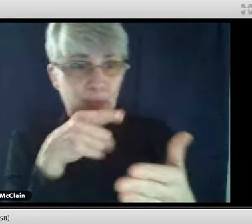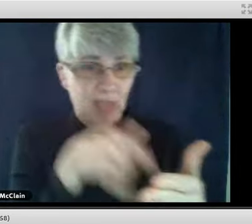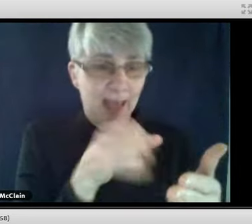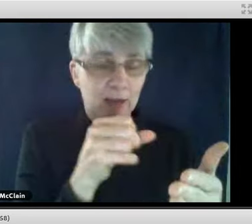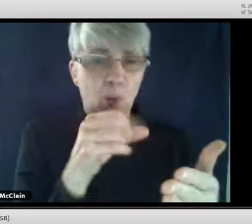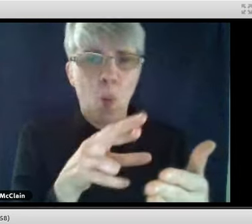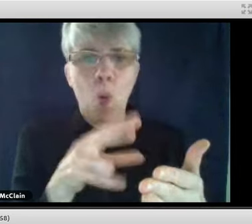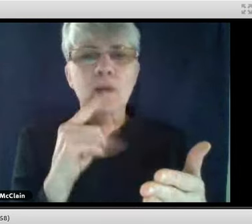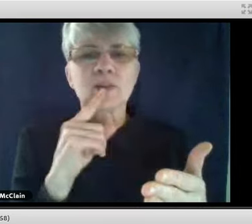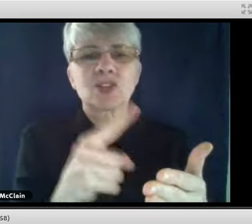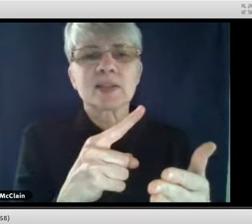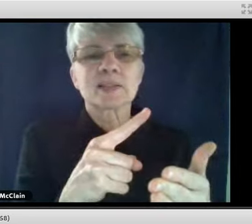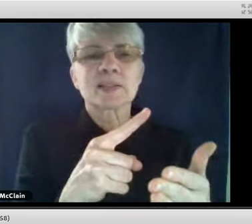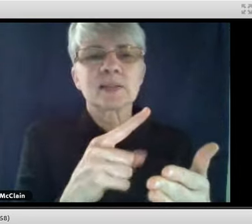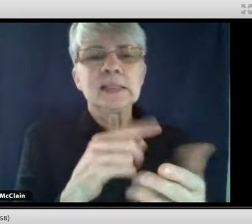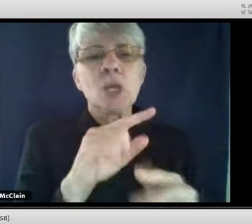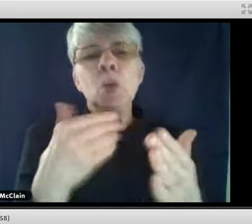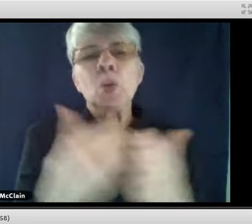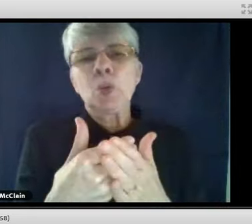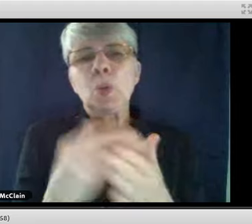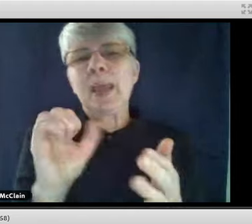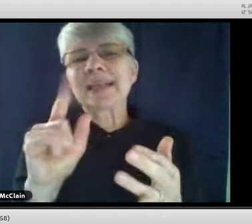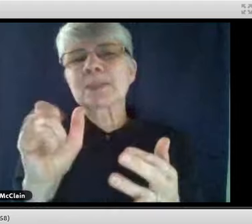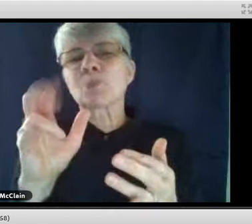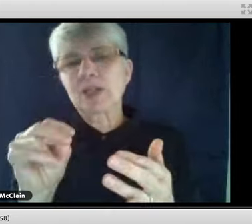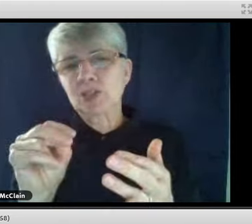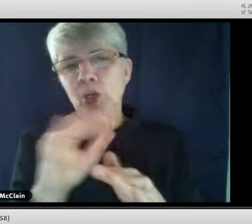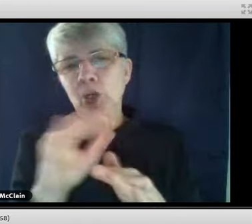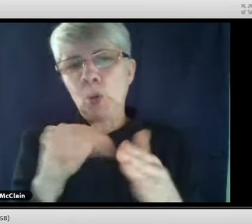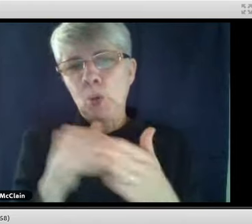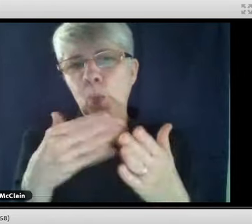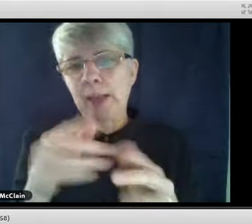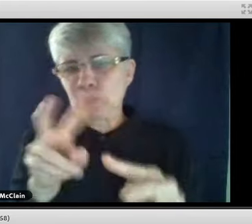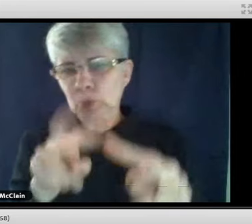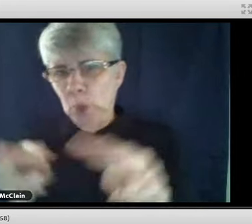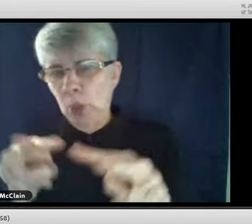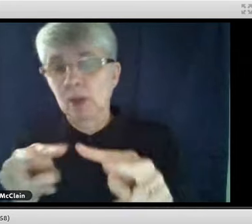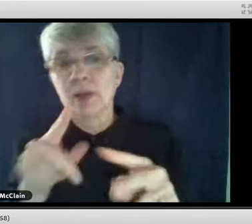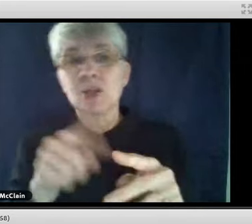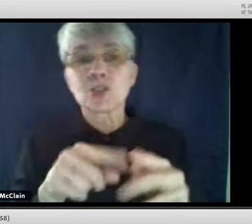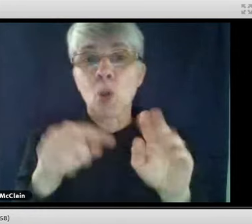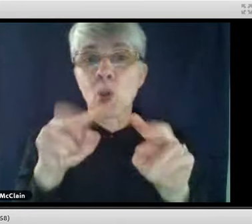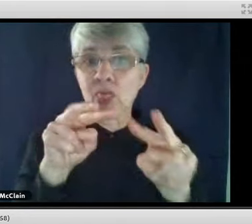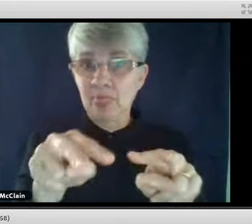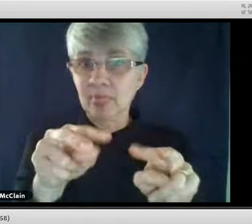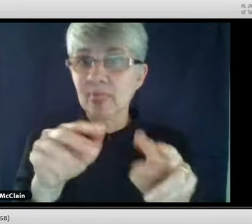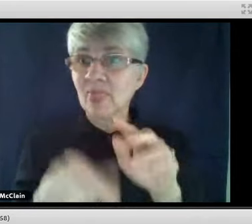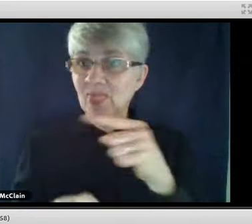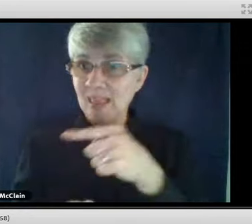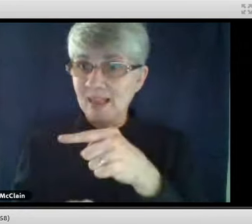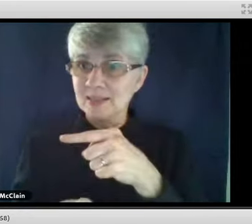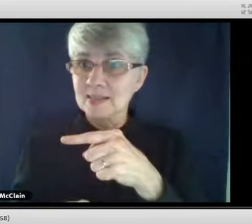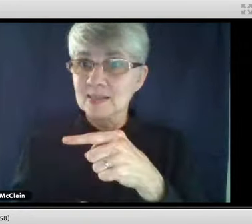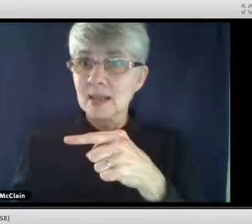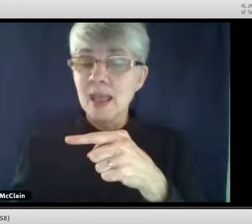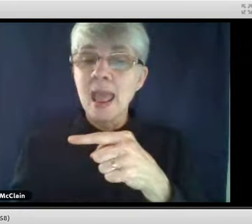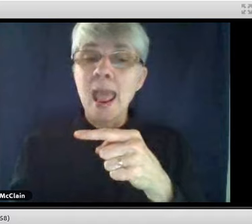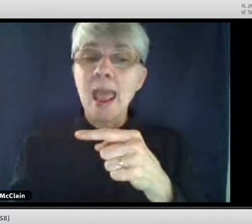an expression, a new expression of that work. Okay, so if we look at this graphic and move from left to